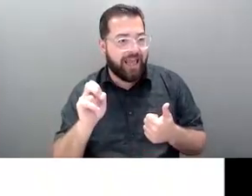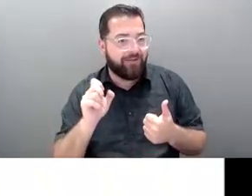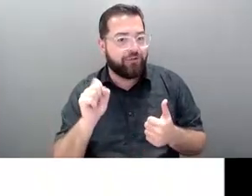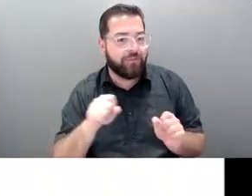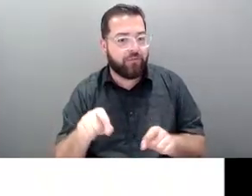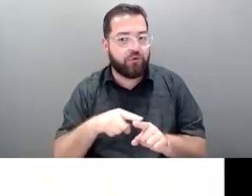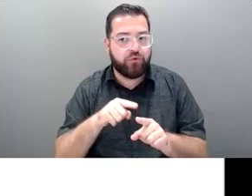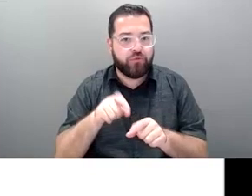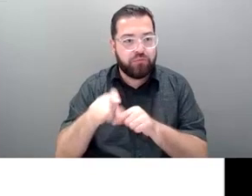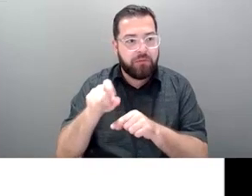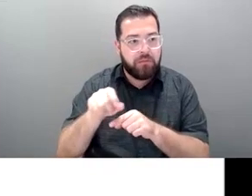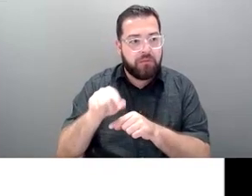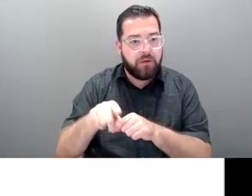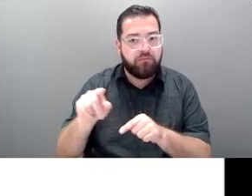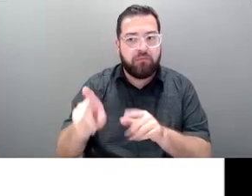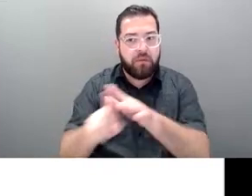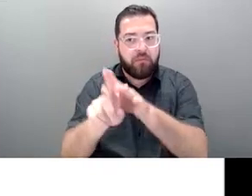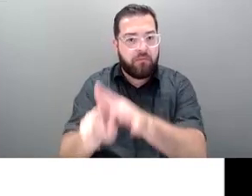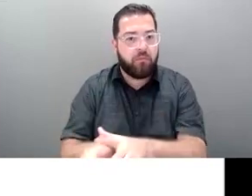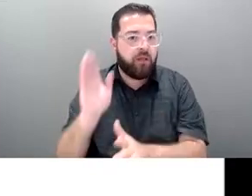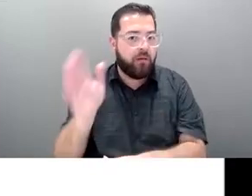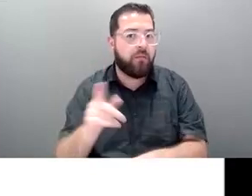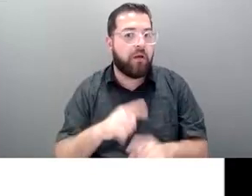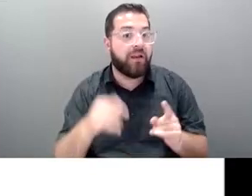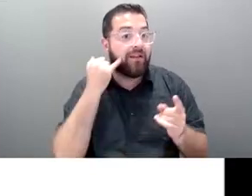it. Let me know if it's not.